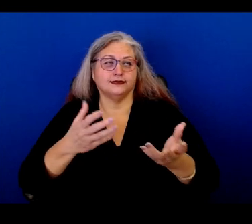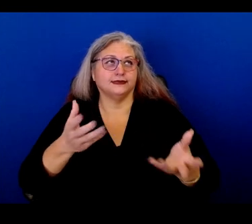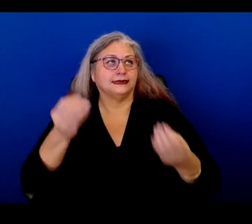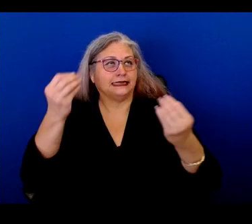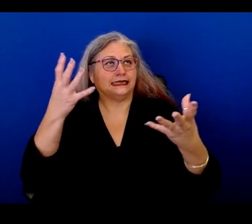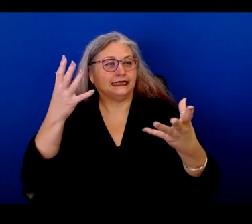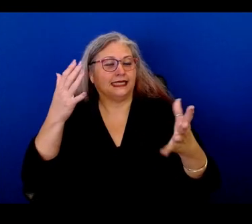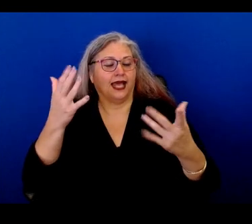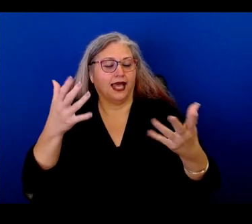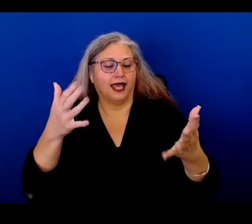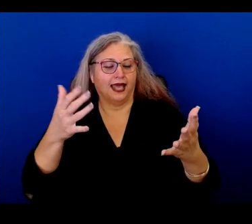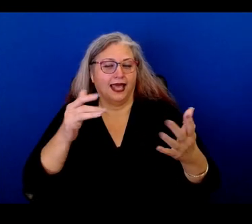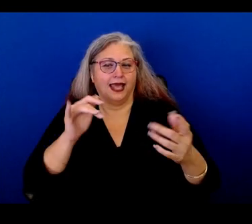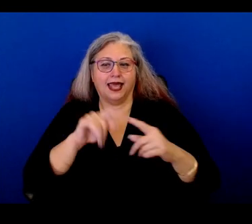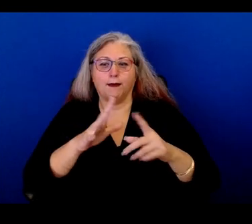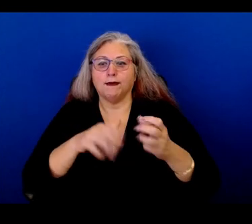a ripple effect.